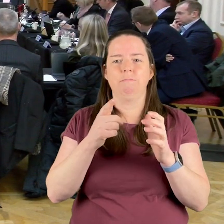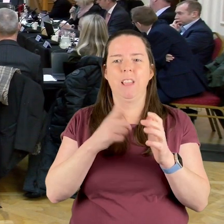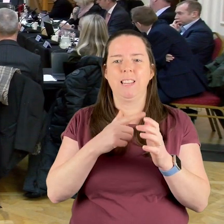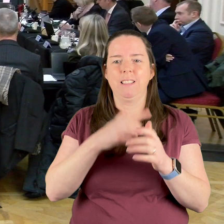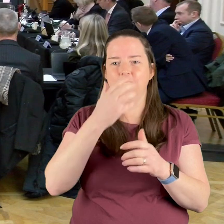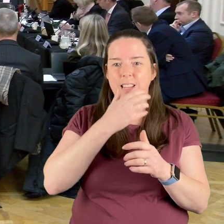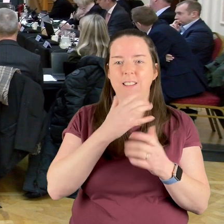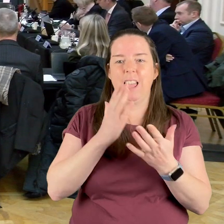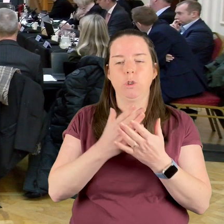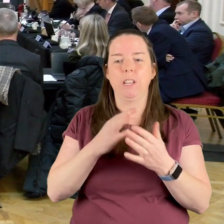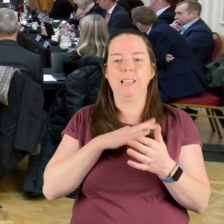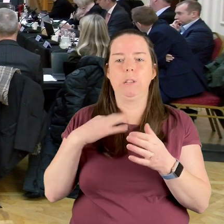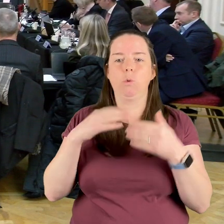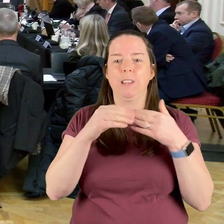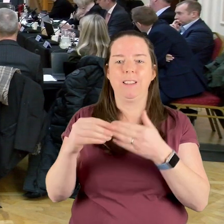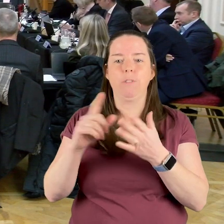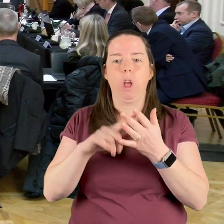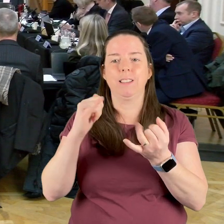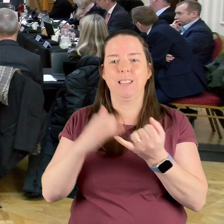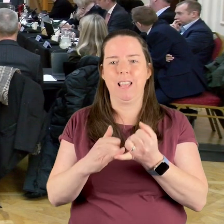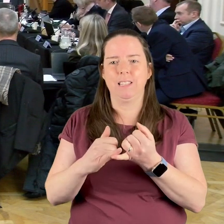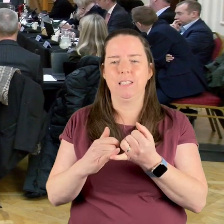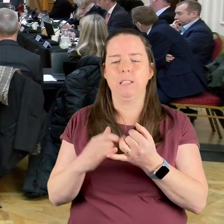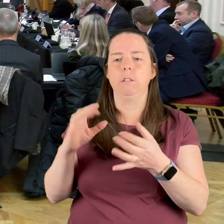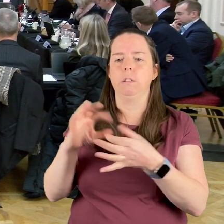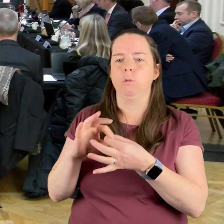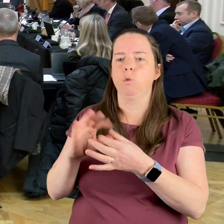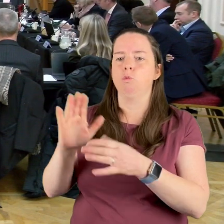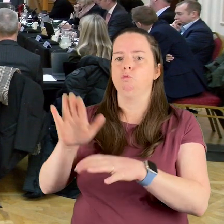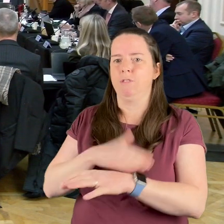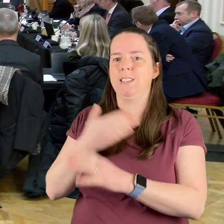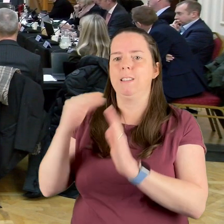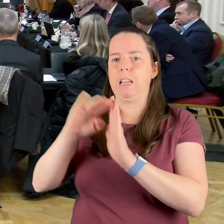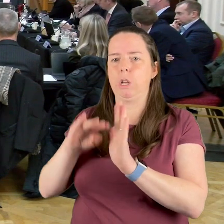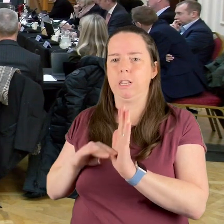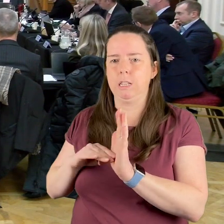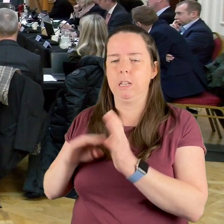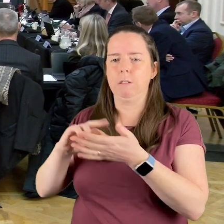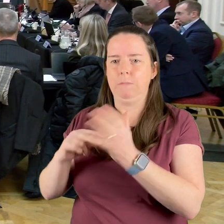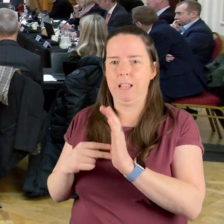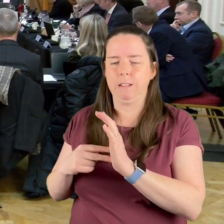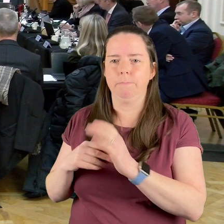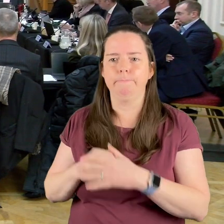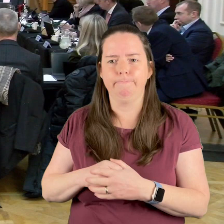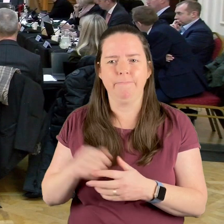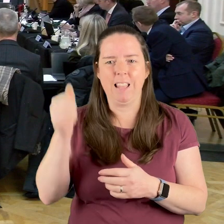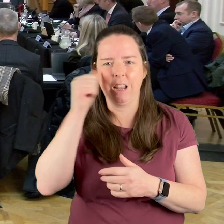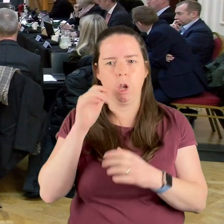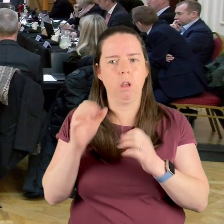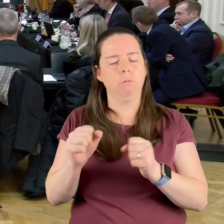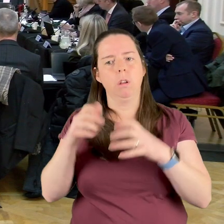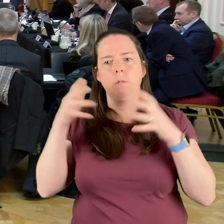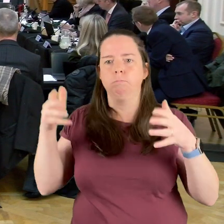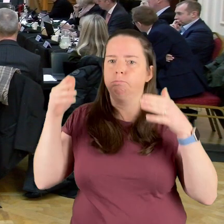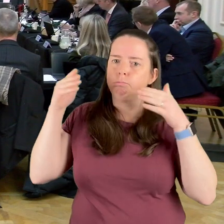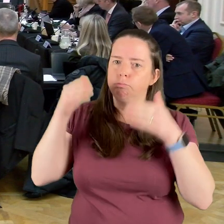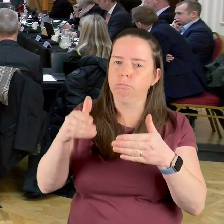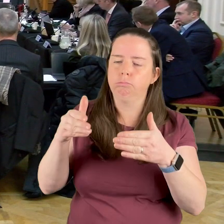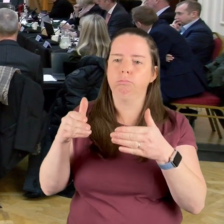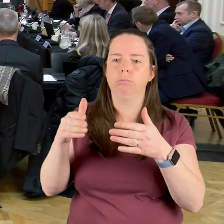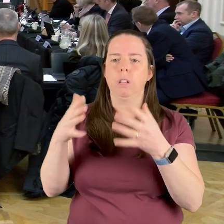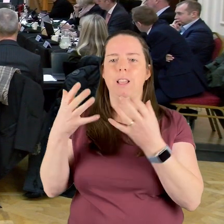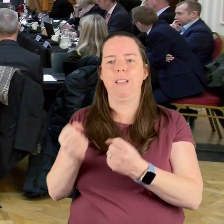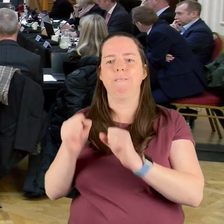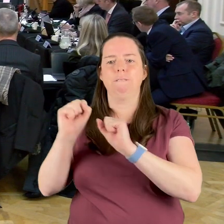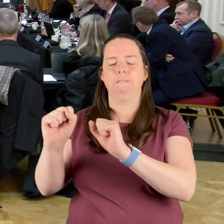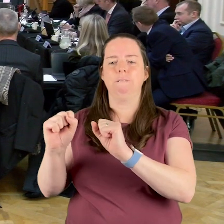I know that one of the Georgie's anaesthetists is actually the clinical lead for the ICS in regard to the Green Plan. And that I